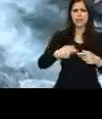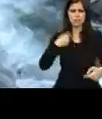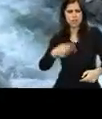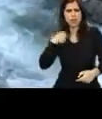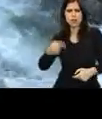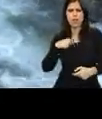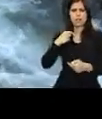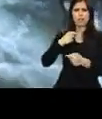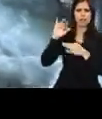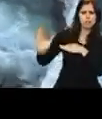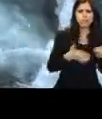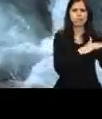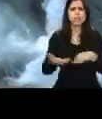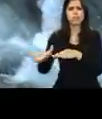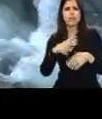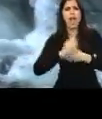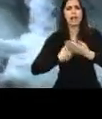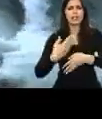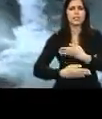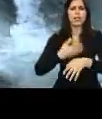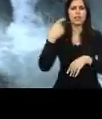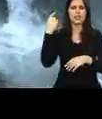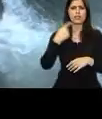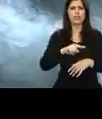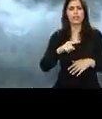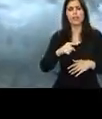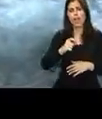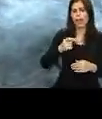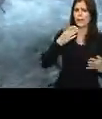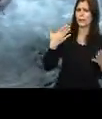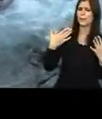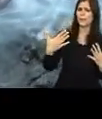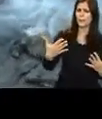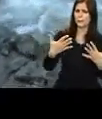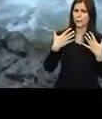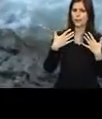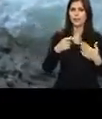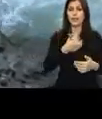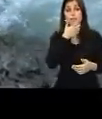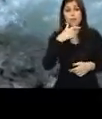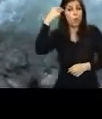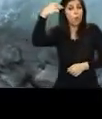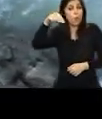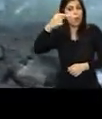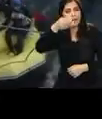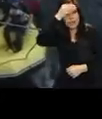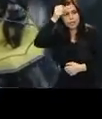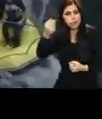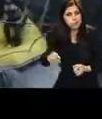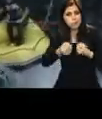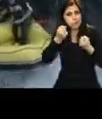of action surrounded by incomparable freshness. Rare and unforgettable experiences in the